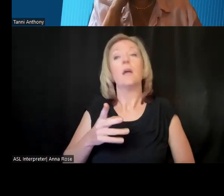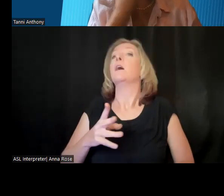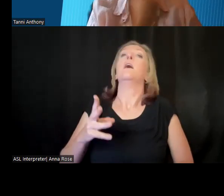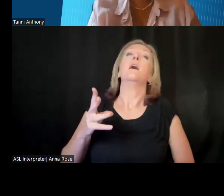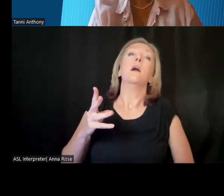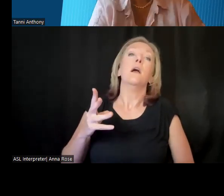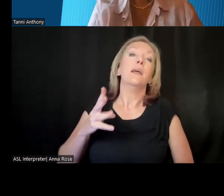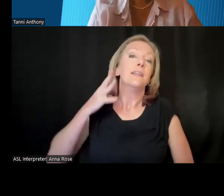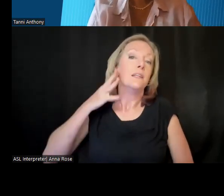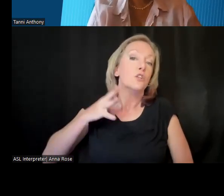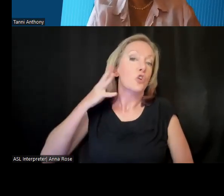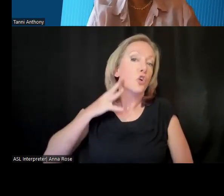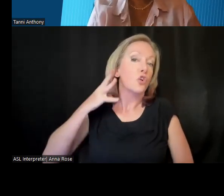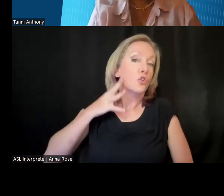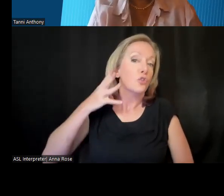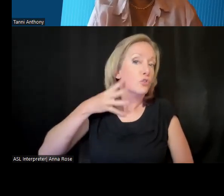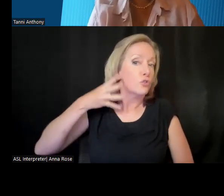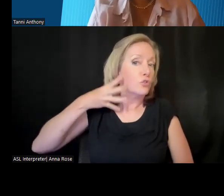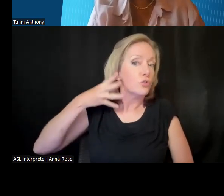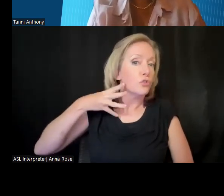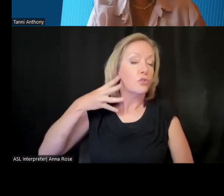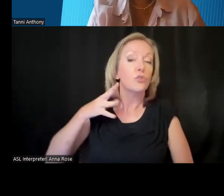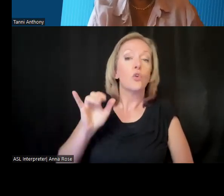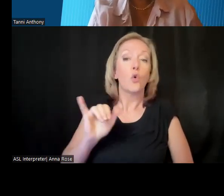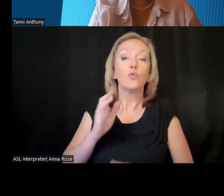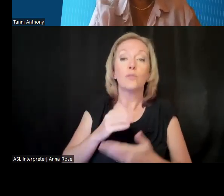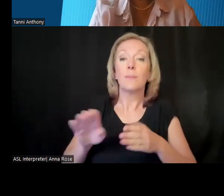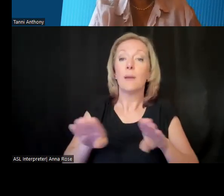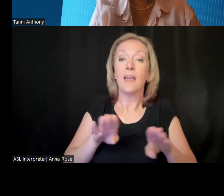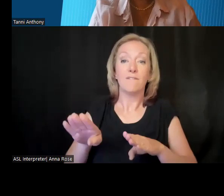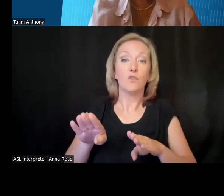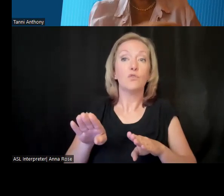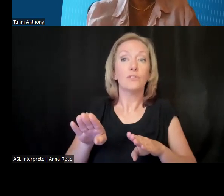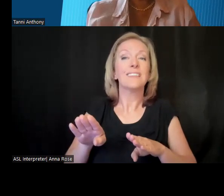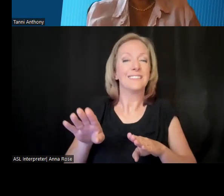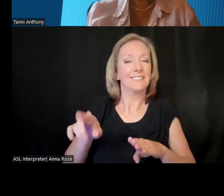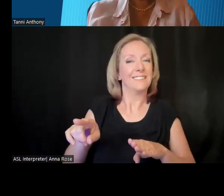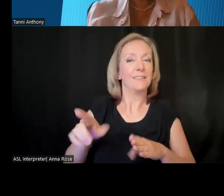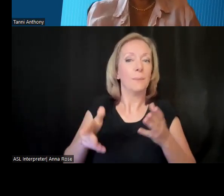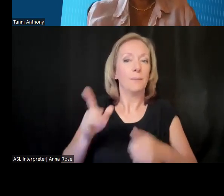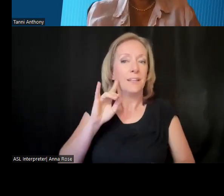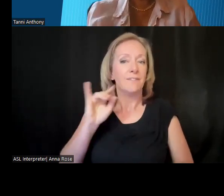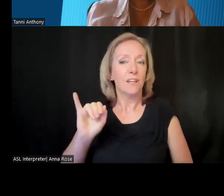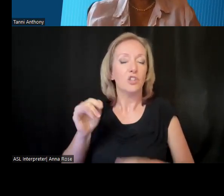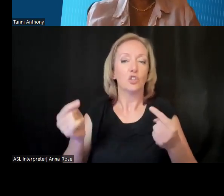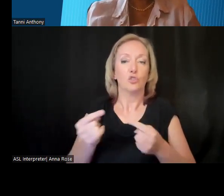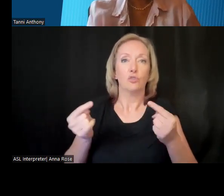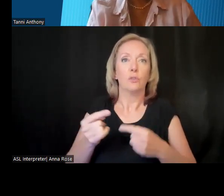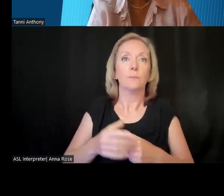there's a discharge. But later we're going to talk about some of the behaviors that might suggest, yep, something might be going on with